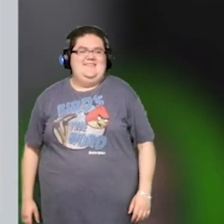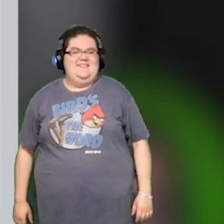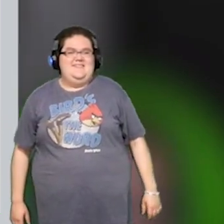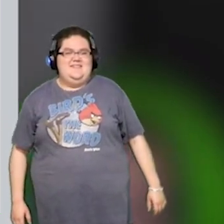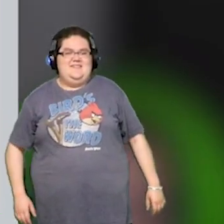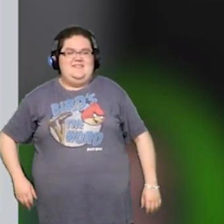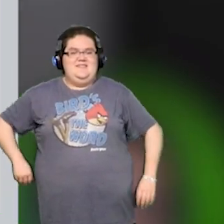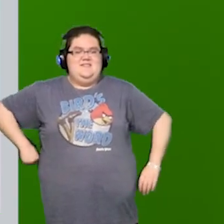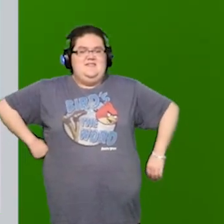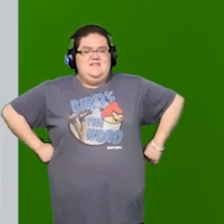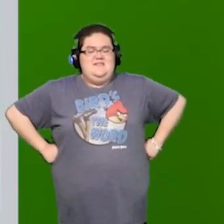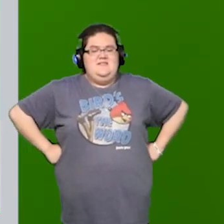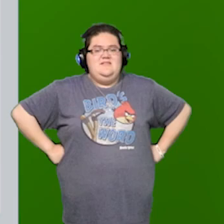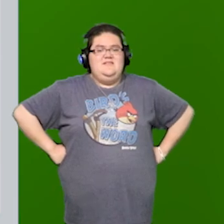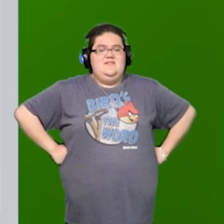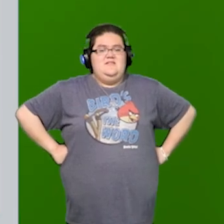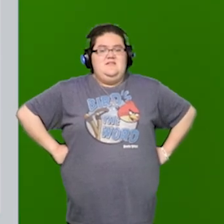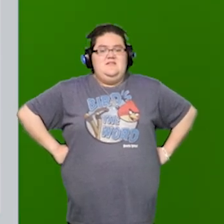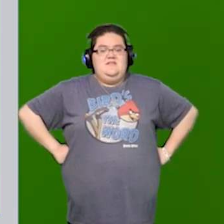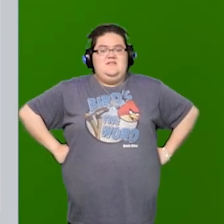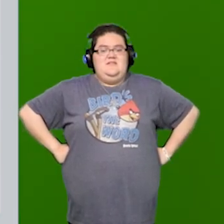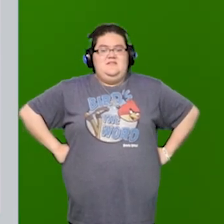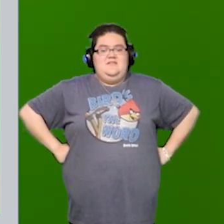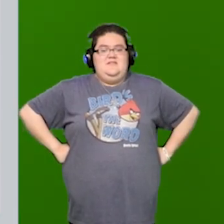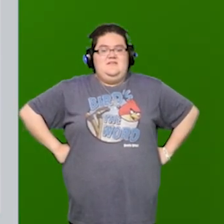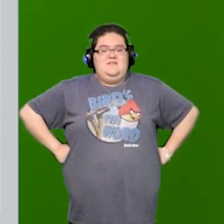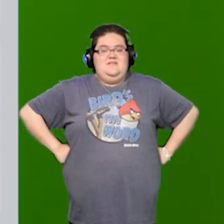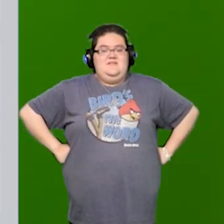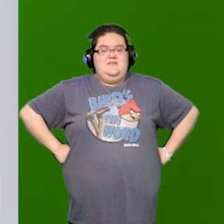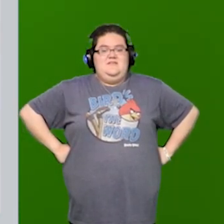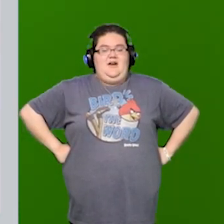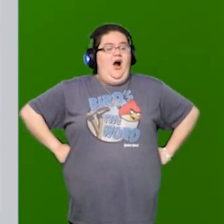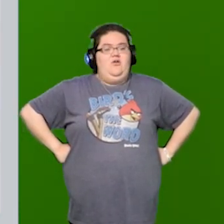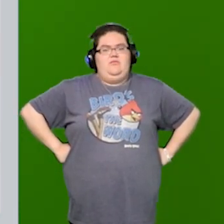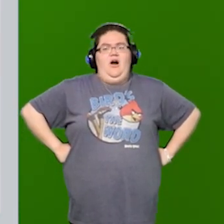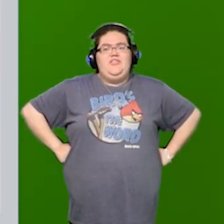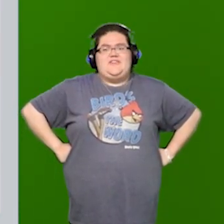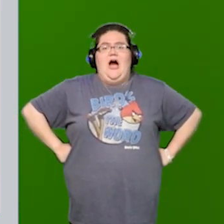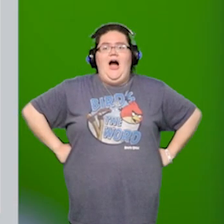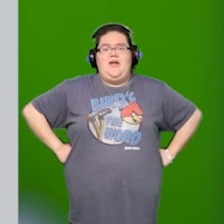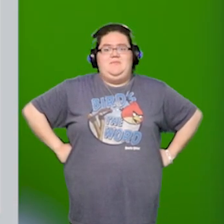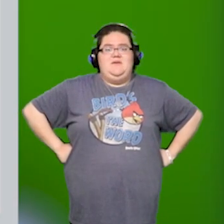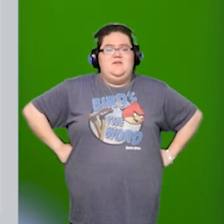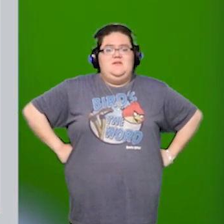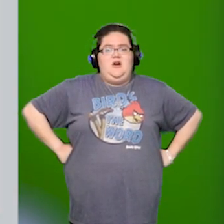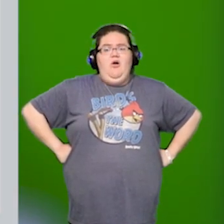I mean, he's actually fucked them up. Do you think they ever get really pissed off like, and want to actually have a real fight?